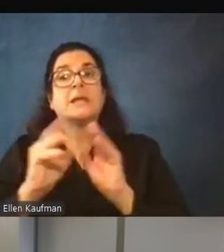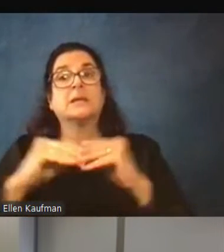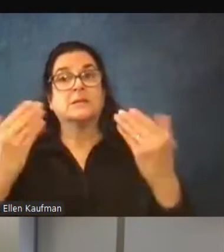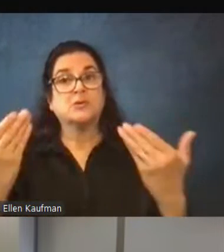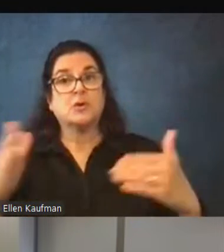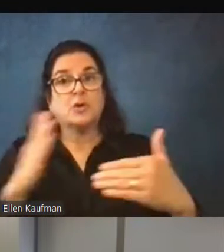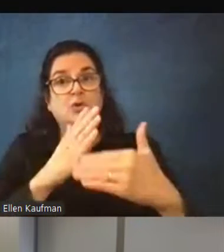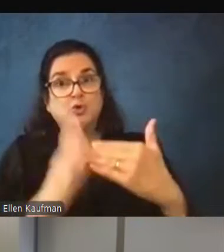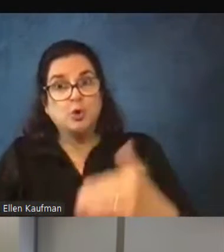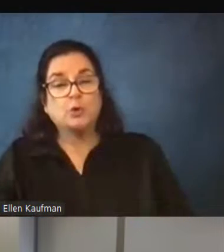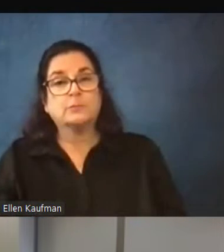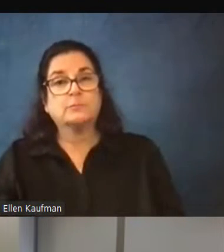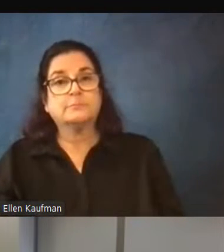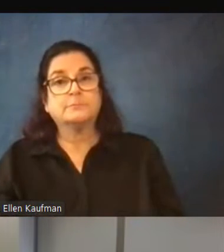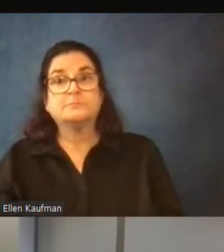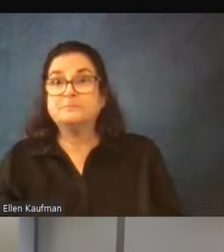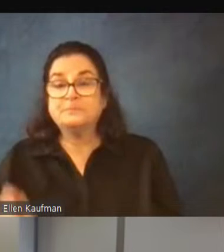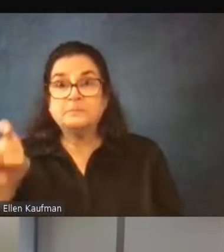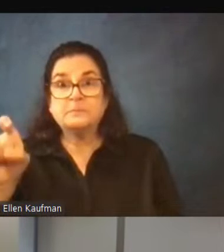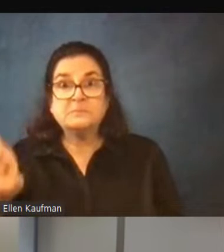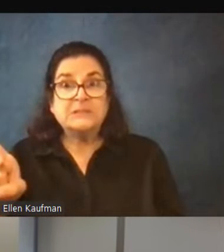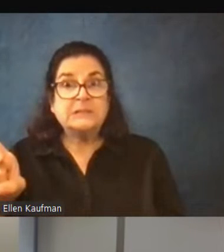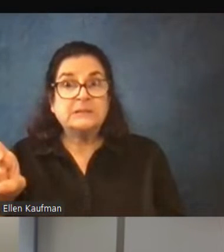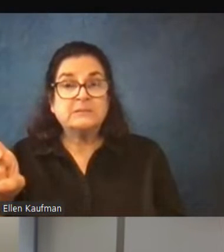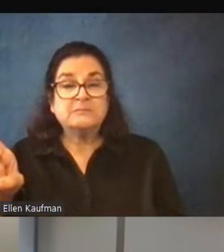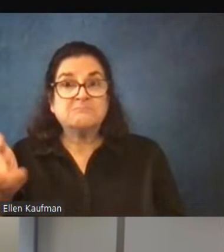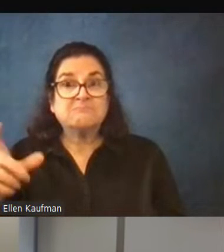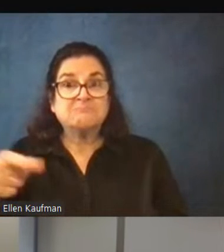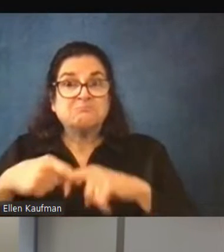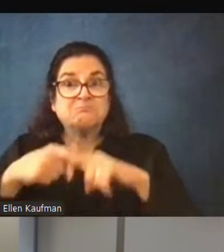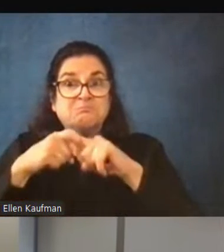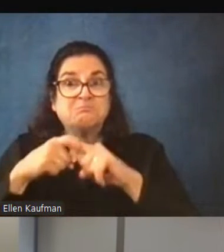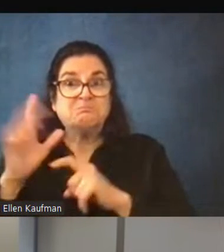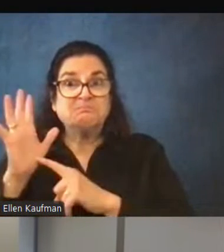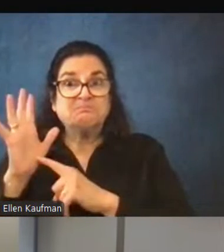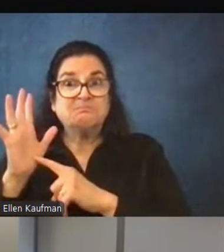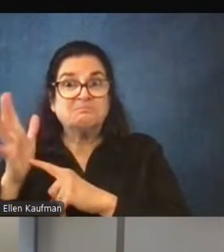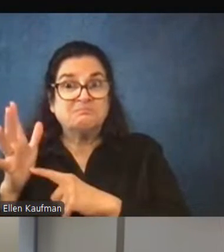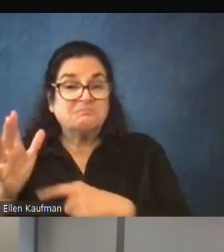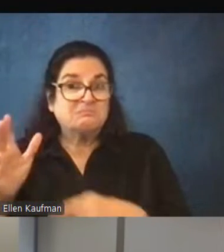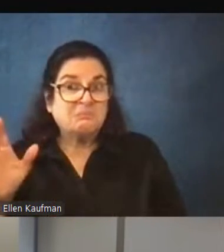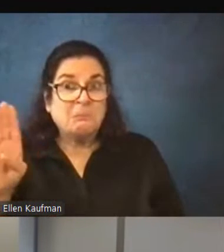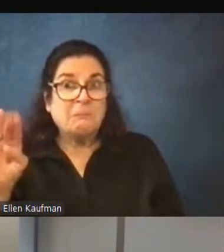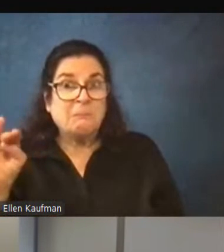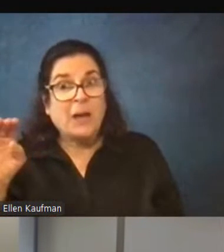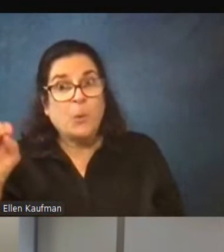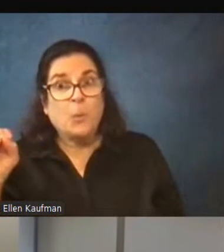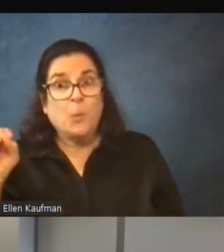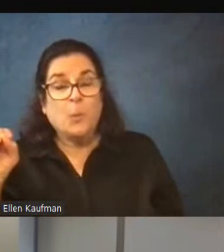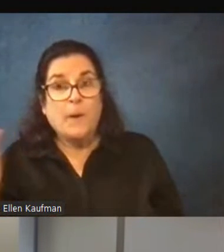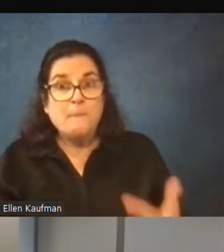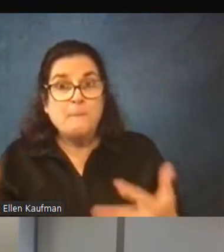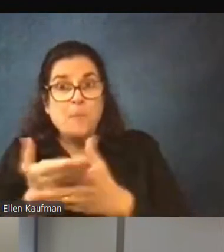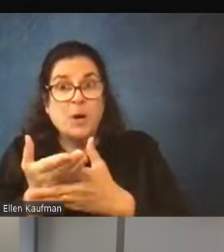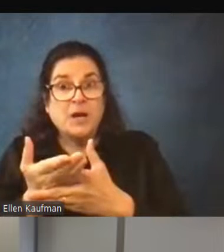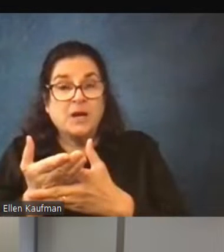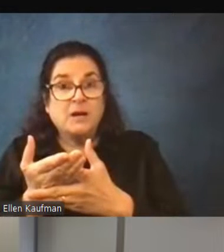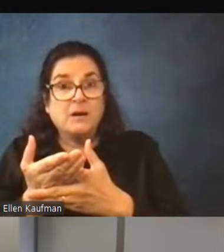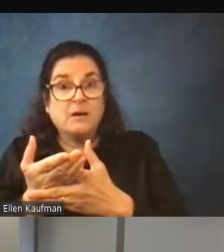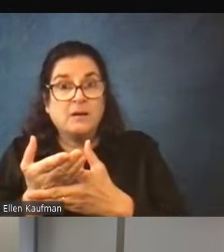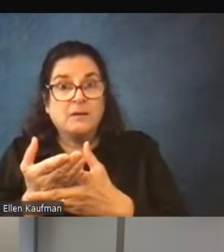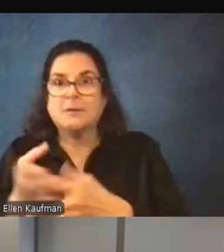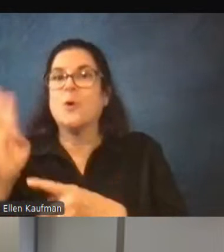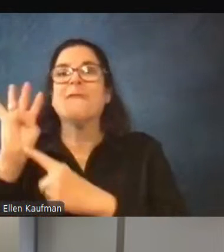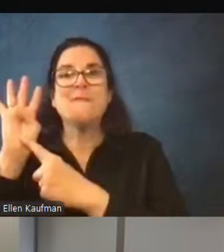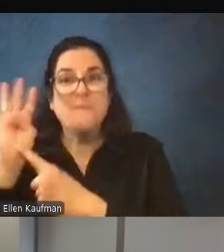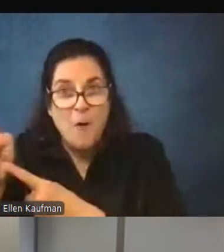Do we need to take a bio break? Is everyone okay? 4 minutes, yeah. Oh, you have 4 minutes to